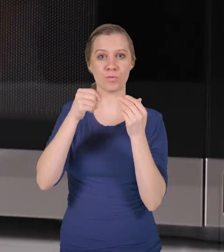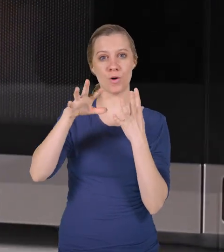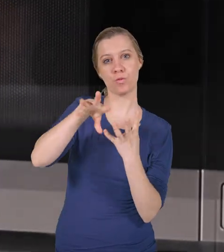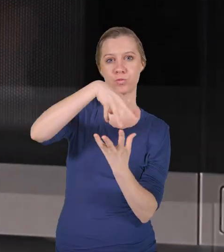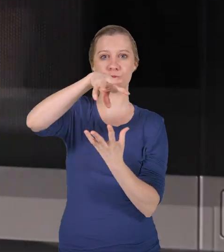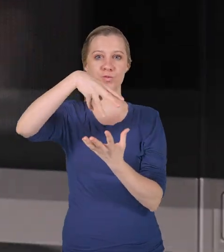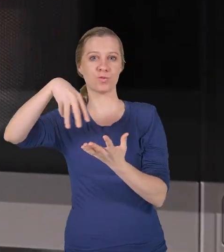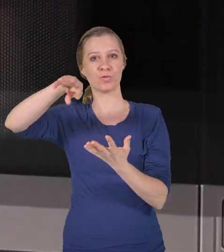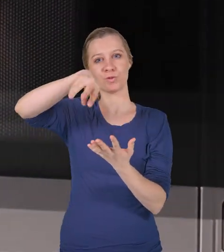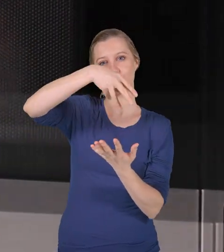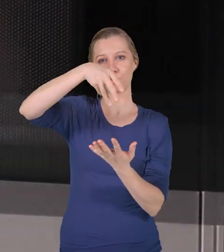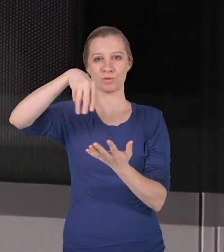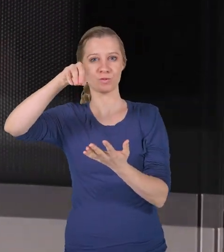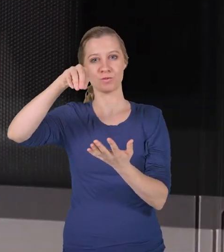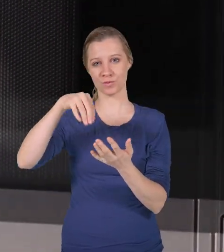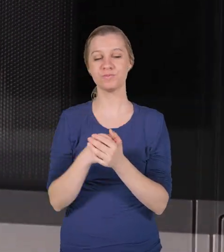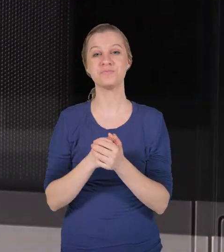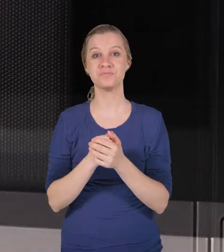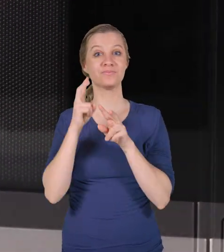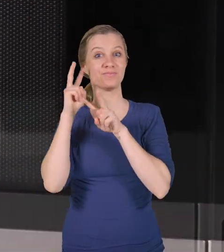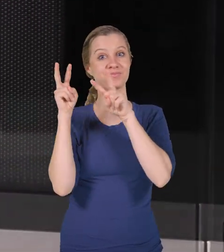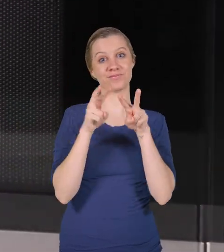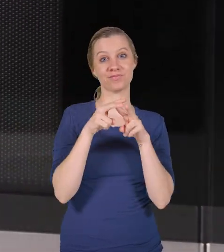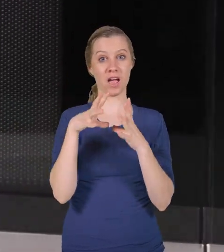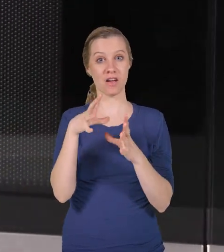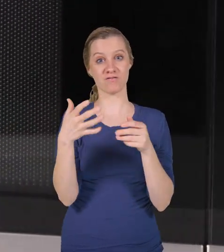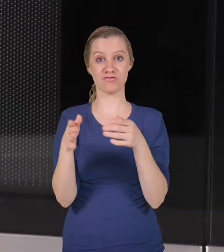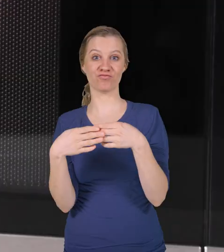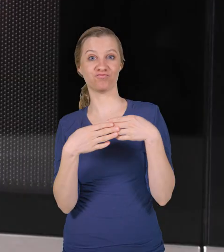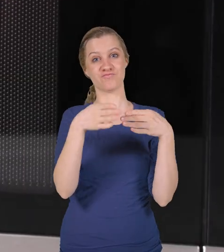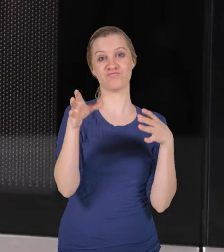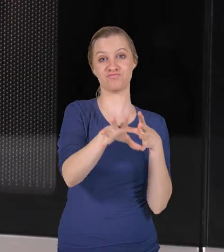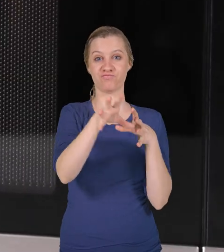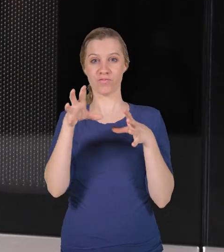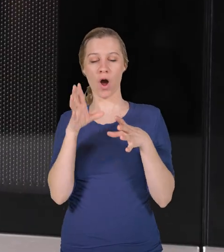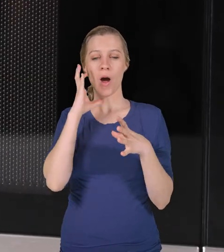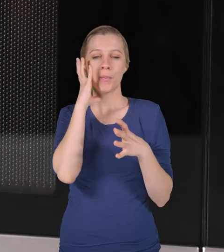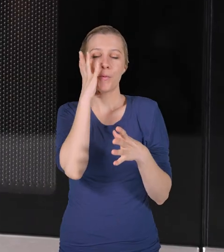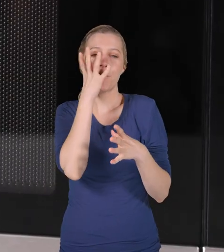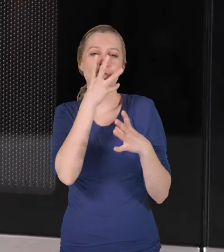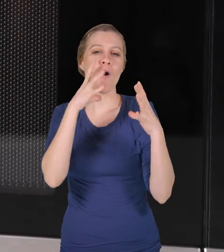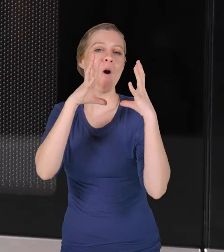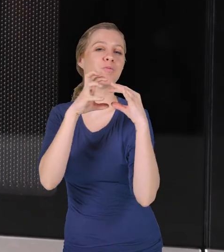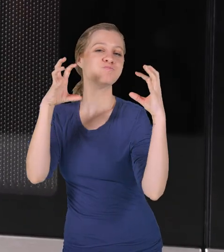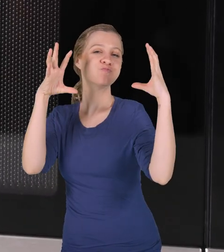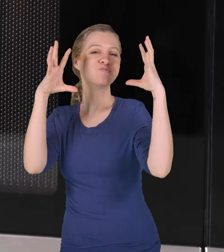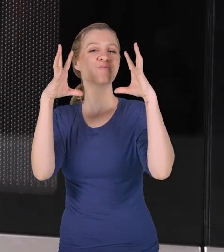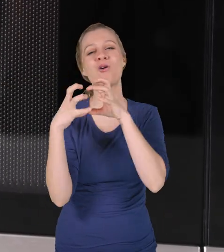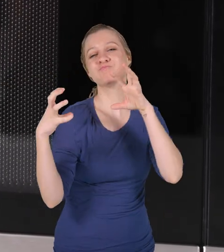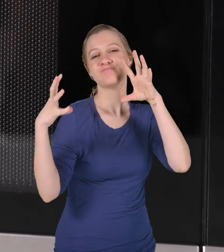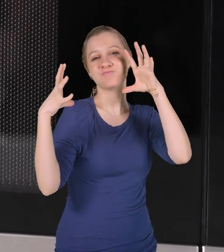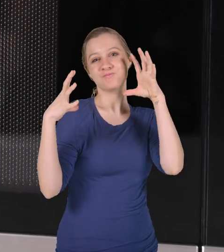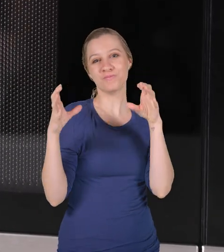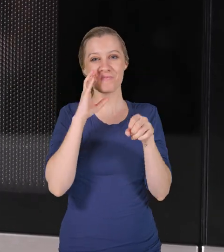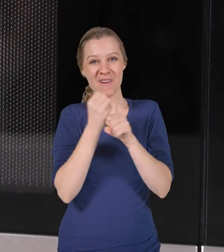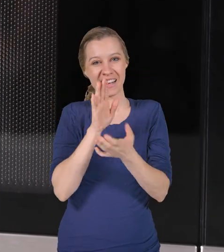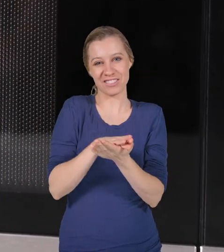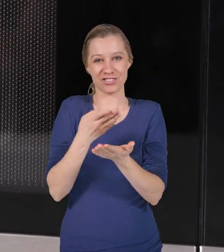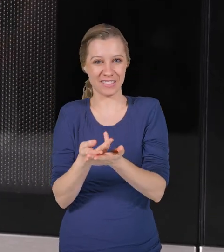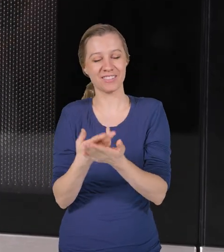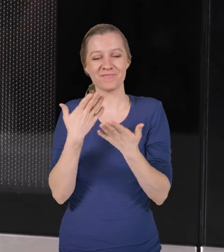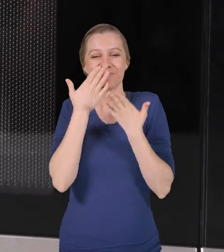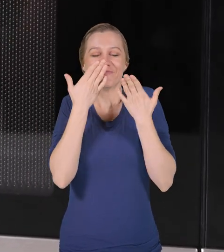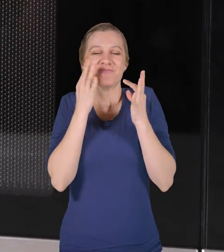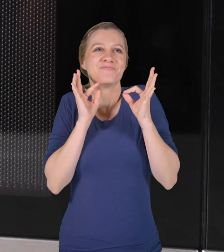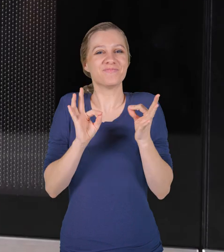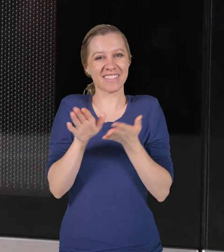and our ivory soap is getting whipped and wavy. And we'll see when it comes out, it'll look beautiful and cloud-like, and it'll